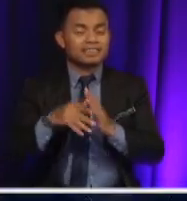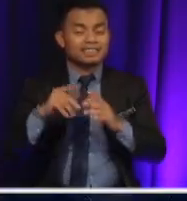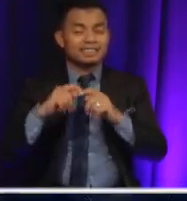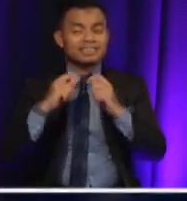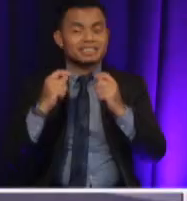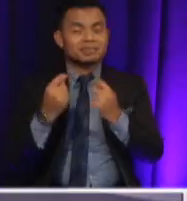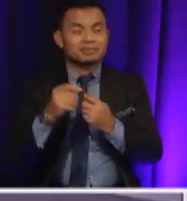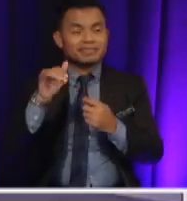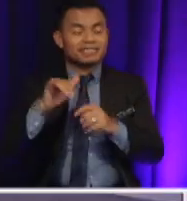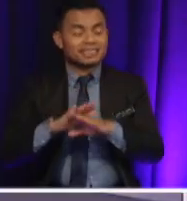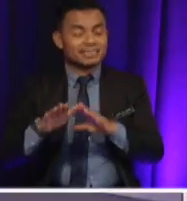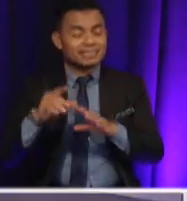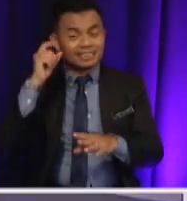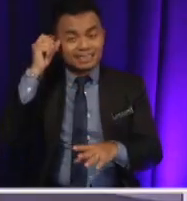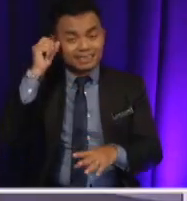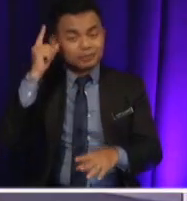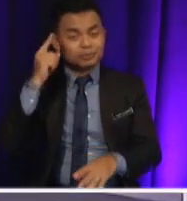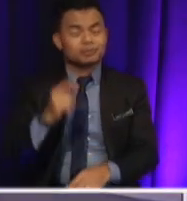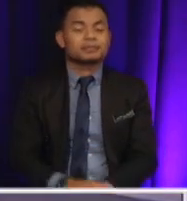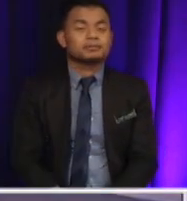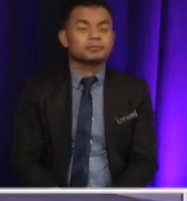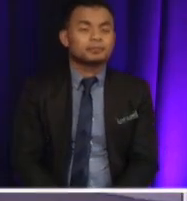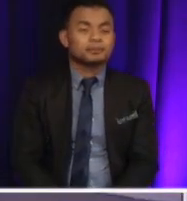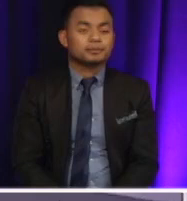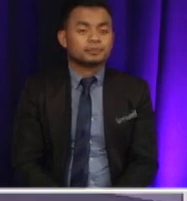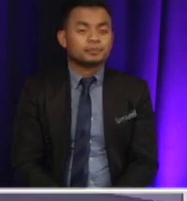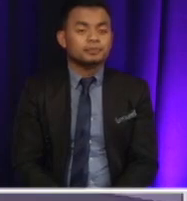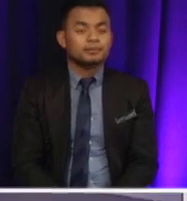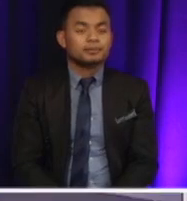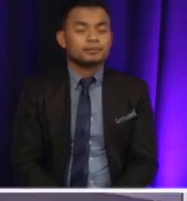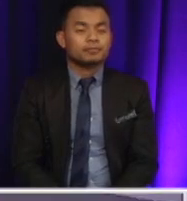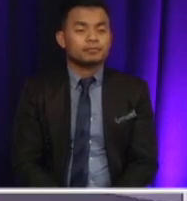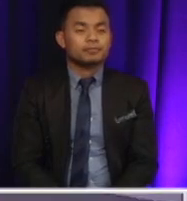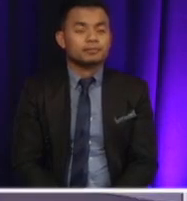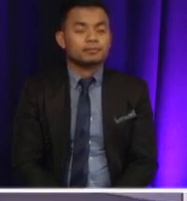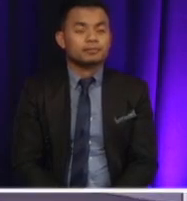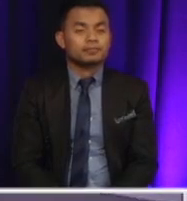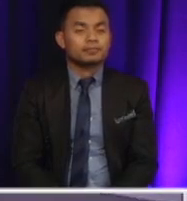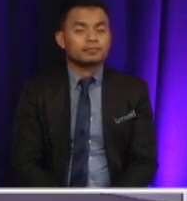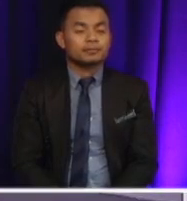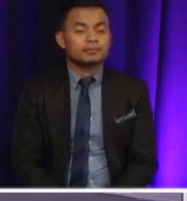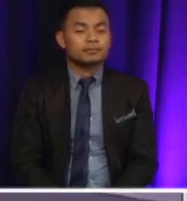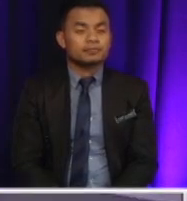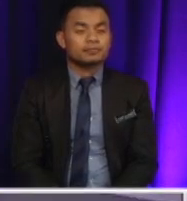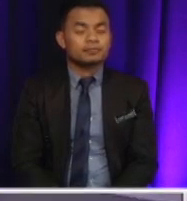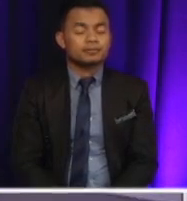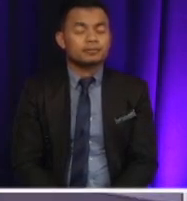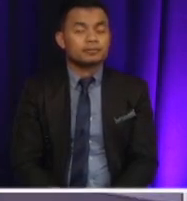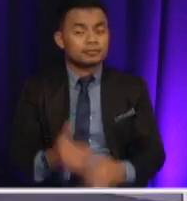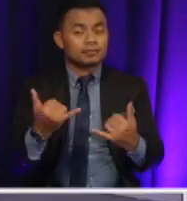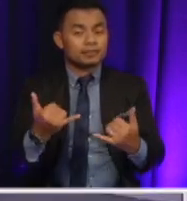At first, it was quite difficult to try and guess, but when you use that sentence now is no longer in one